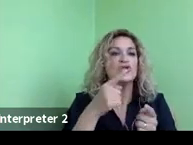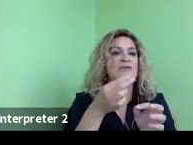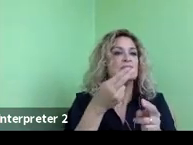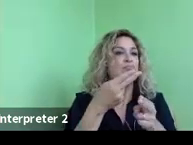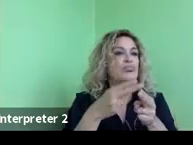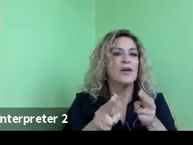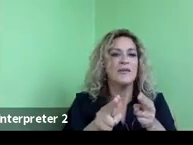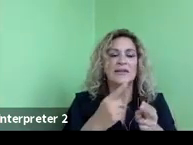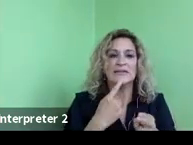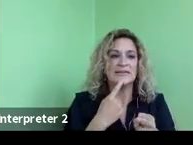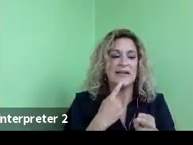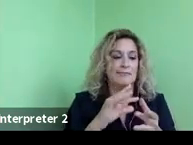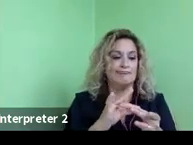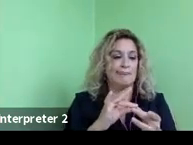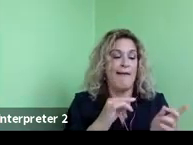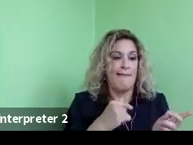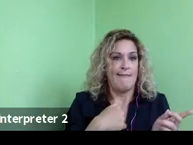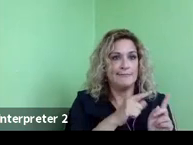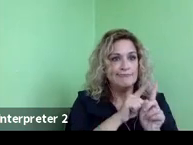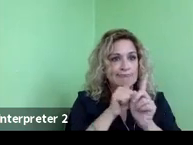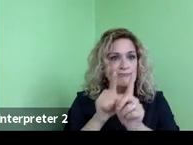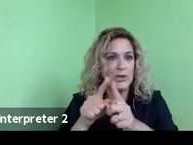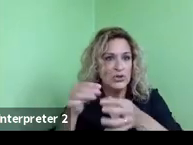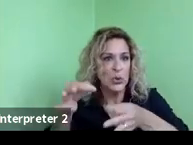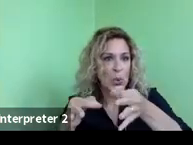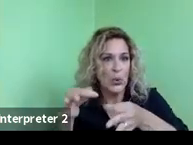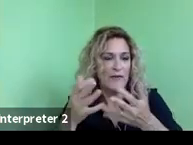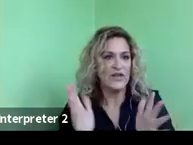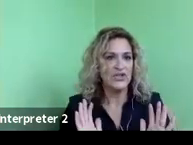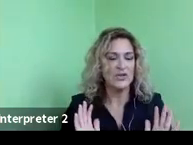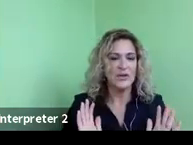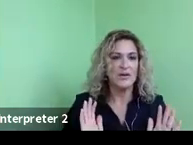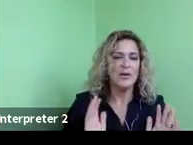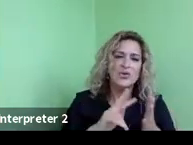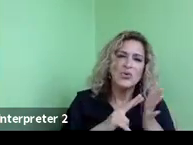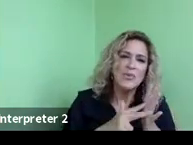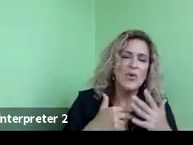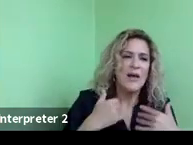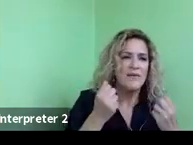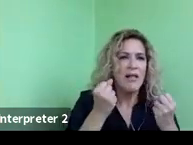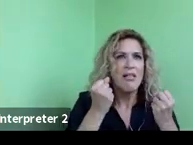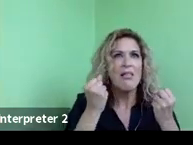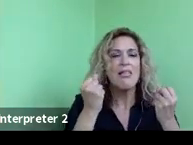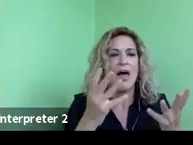thinking about what is needed to be collected. You can have all sorts of really helpful, important